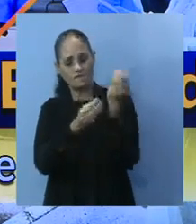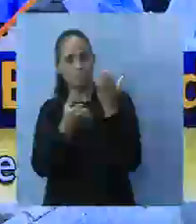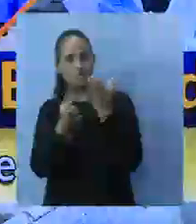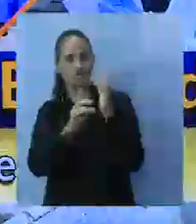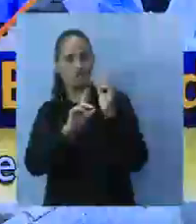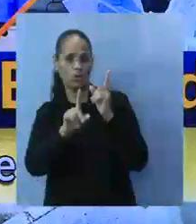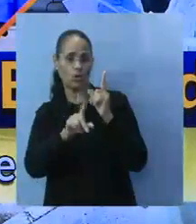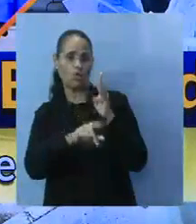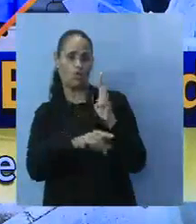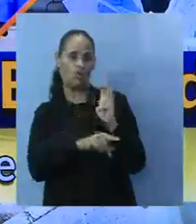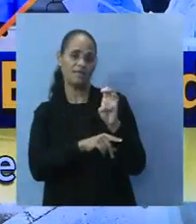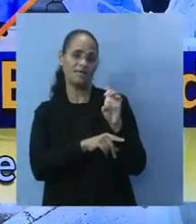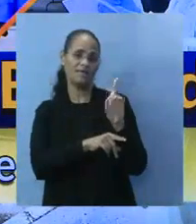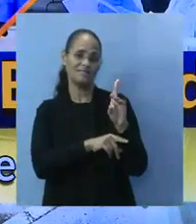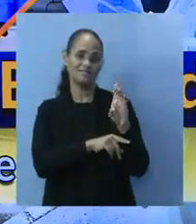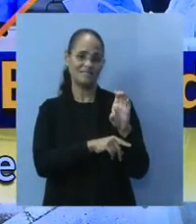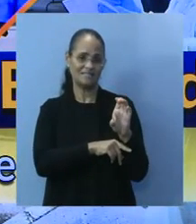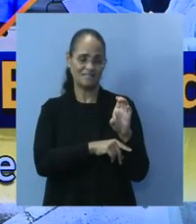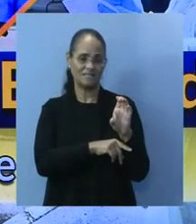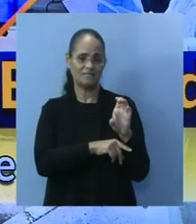to the BEDC website,